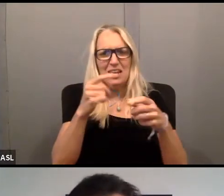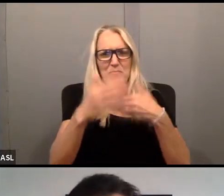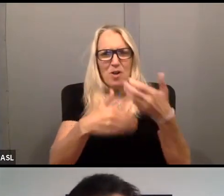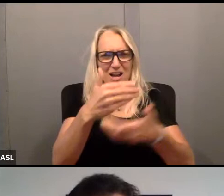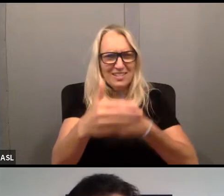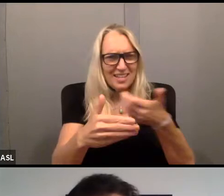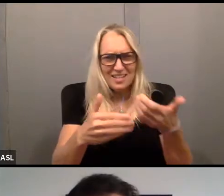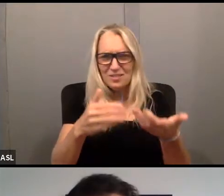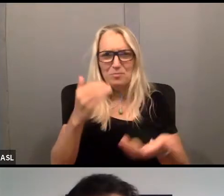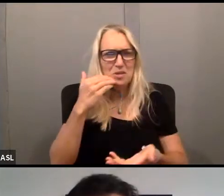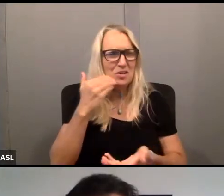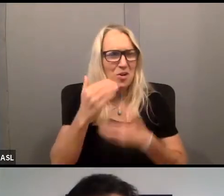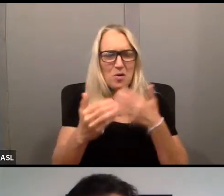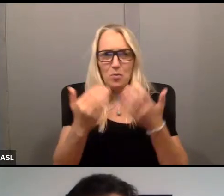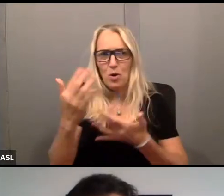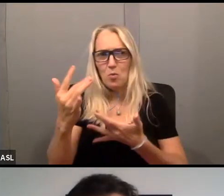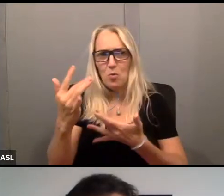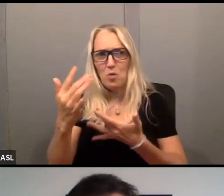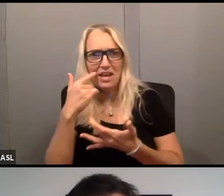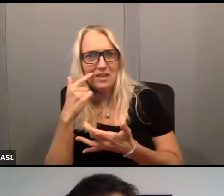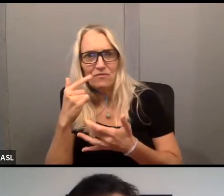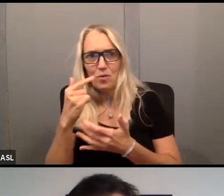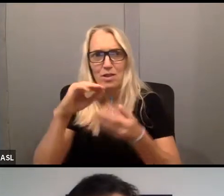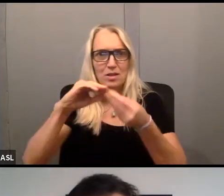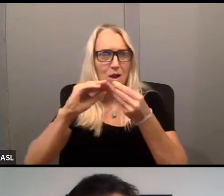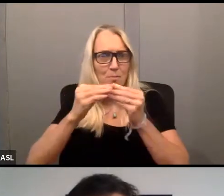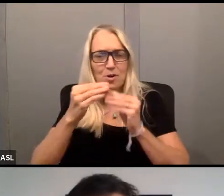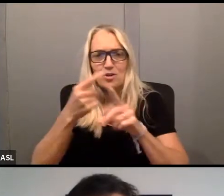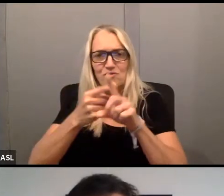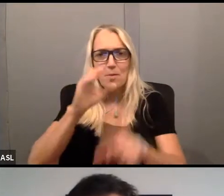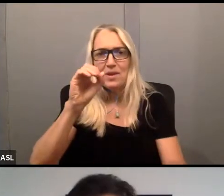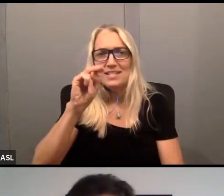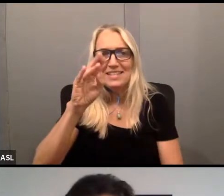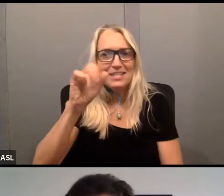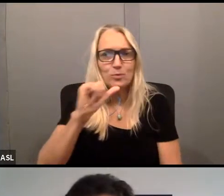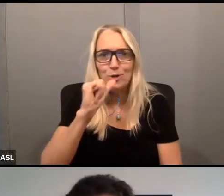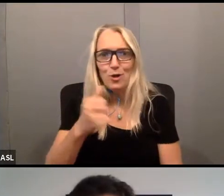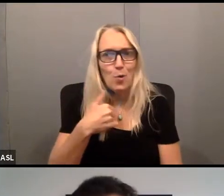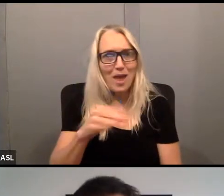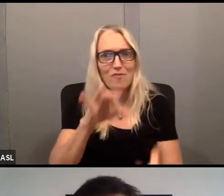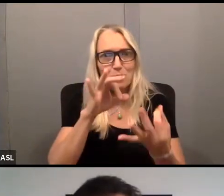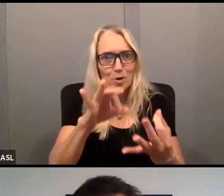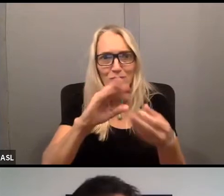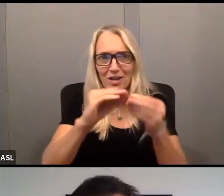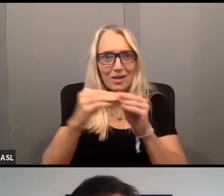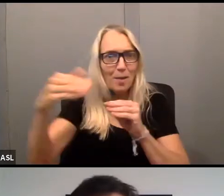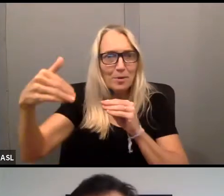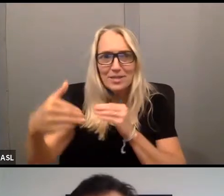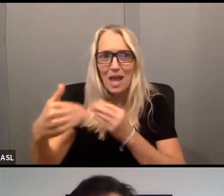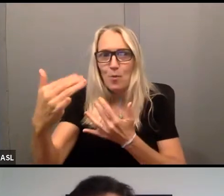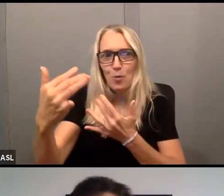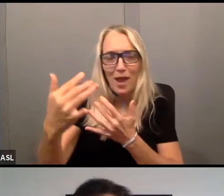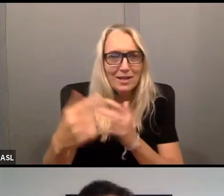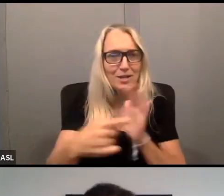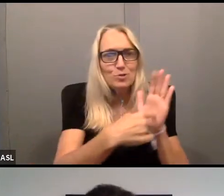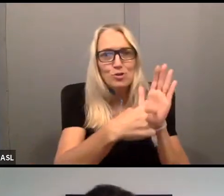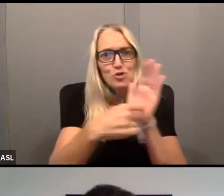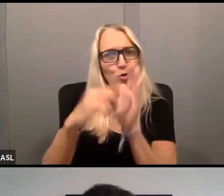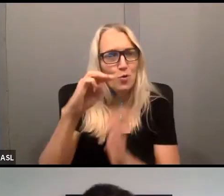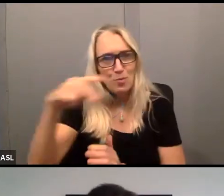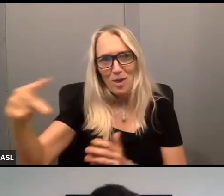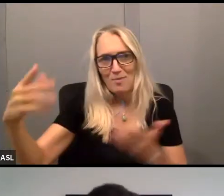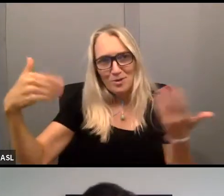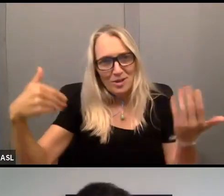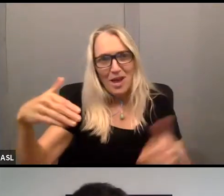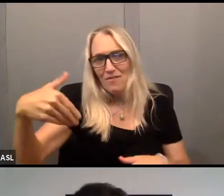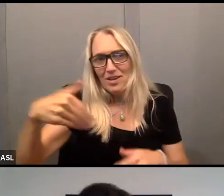are waiting for the official census data, so we don't even have draft maps to be able to show you and for you to comment on. But